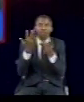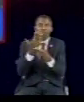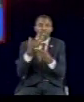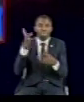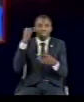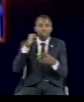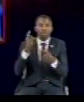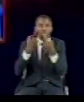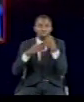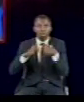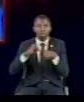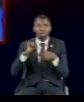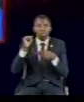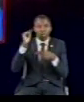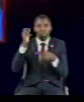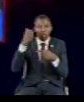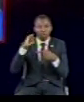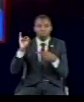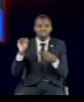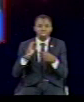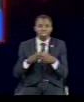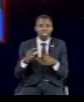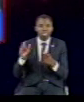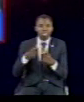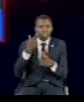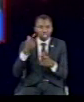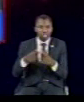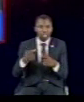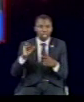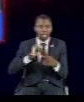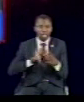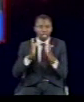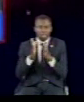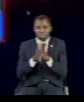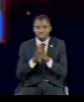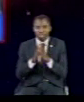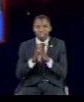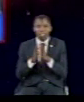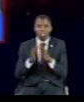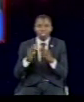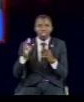day I prayed, the thing was relieving me.